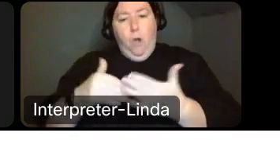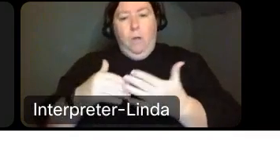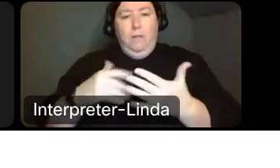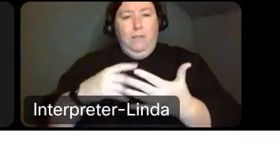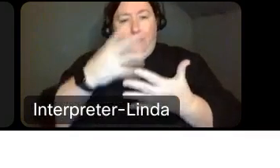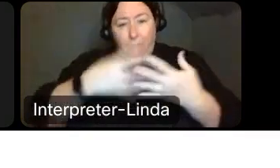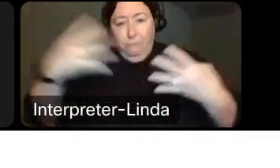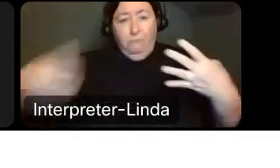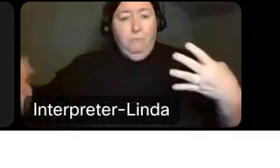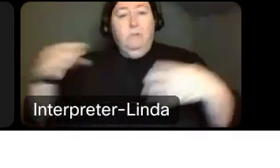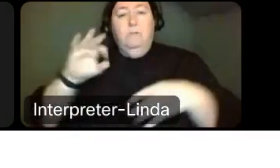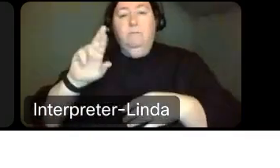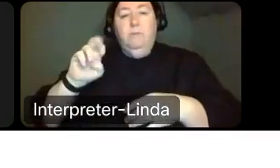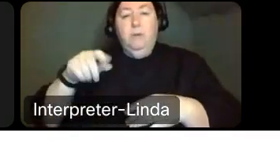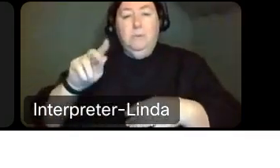testing